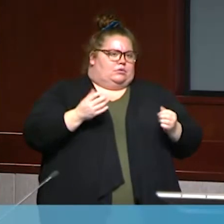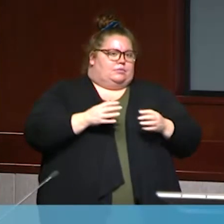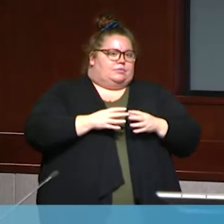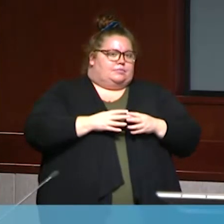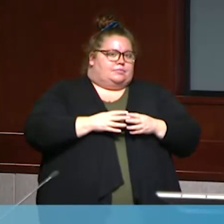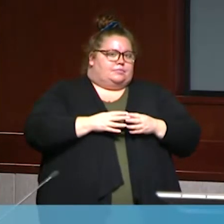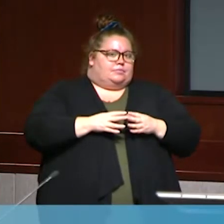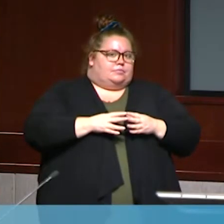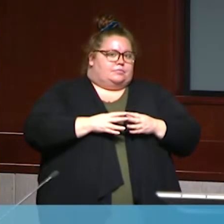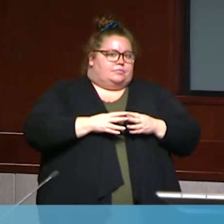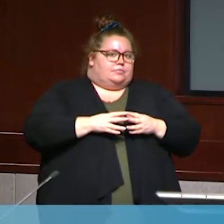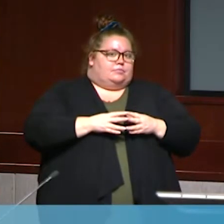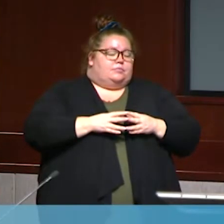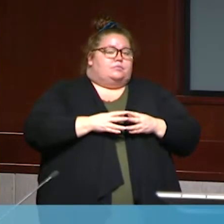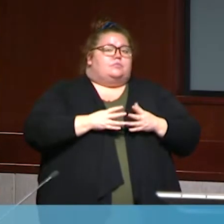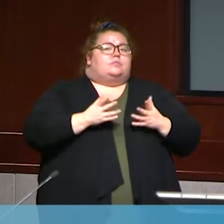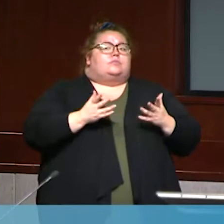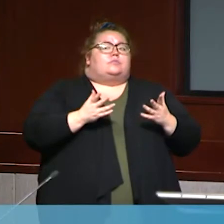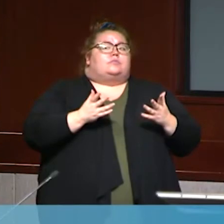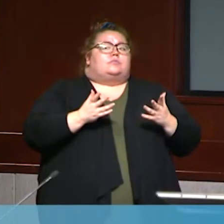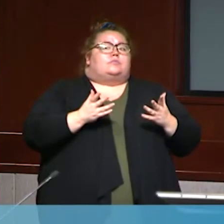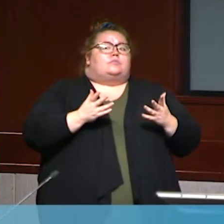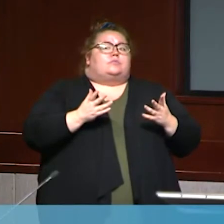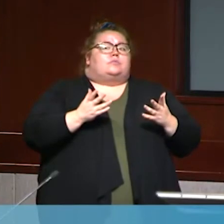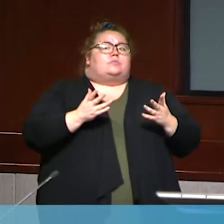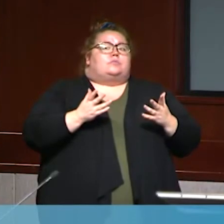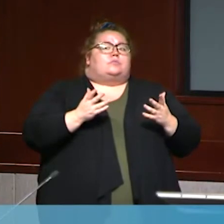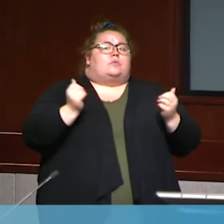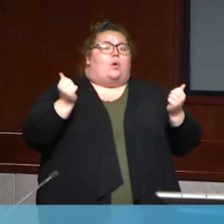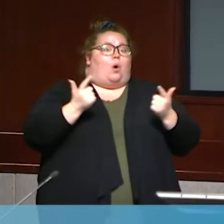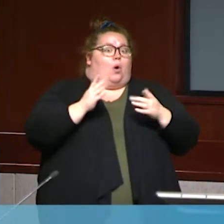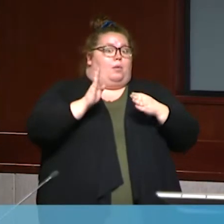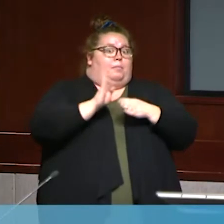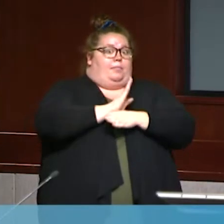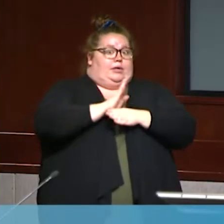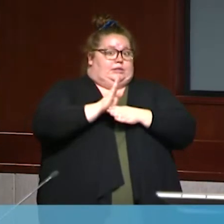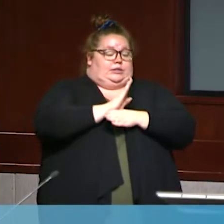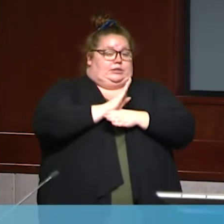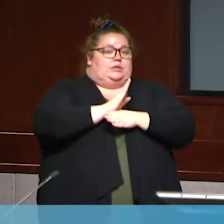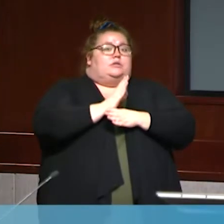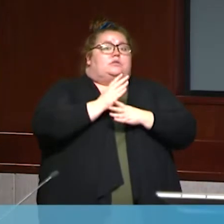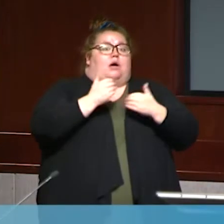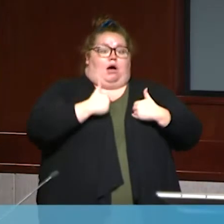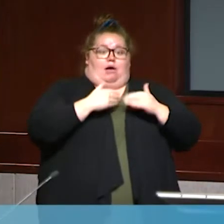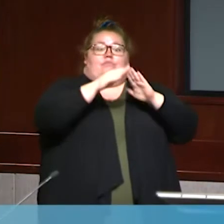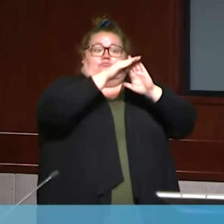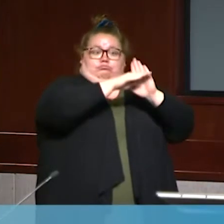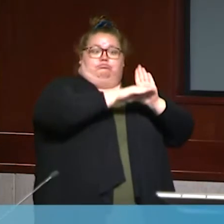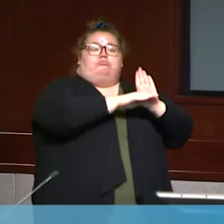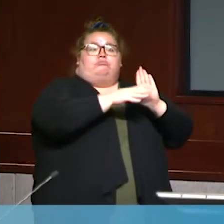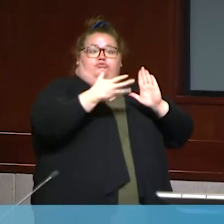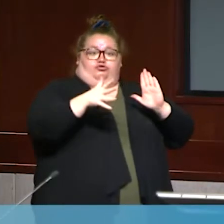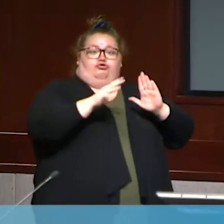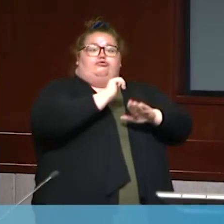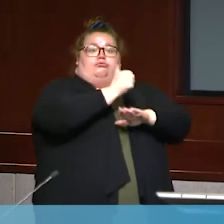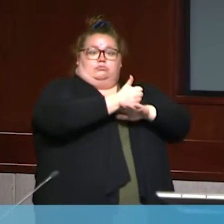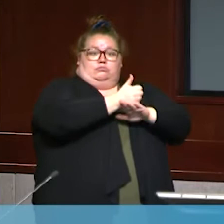are all of the businesses that guidance has been put out for allowed to reopen in the